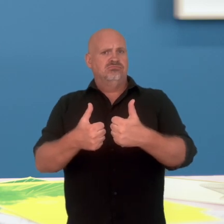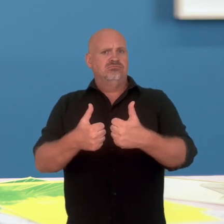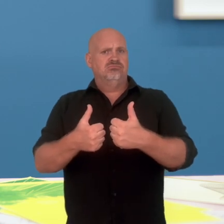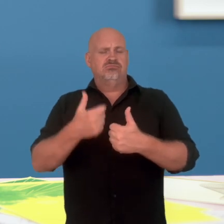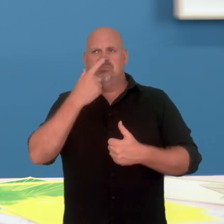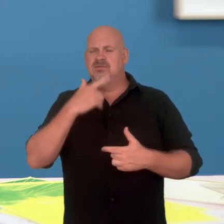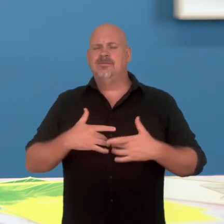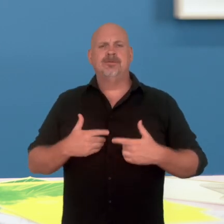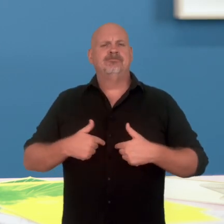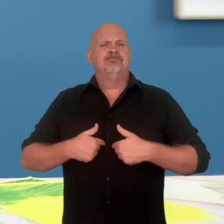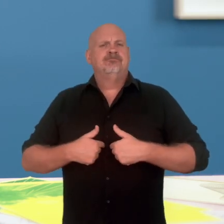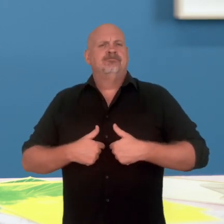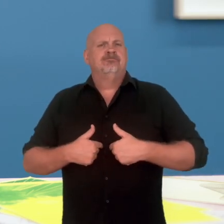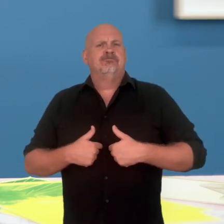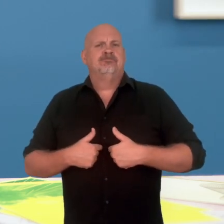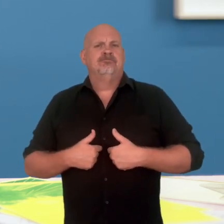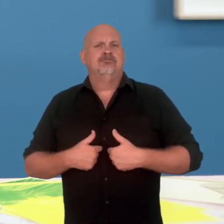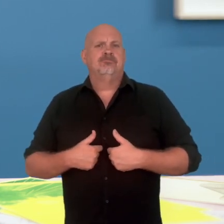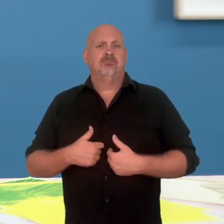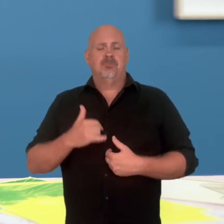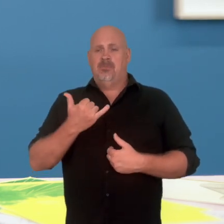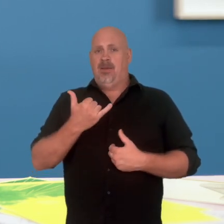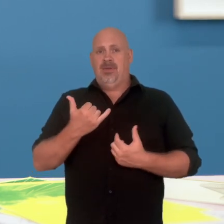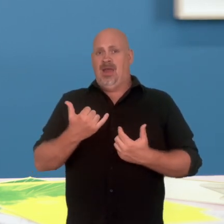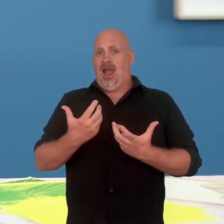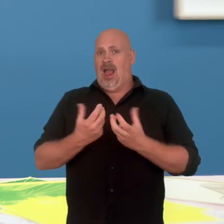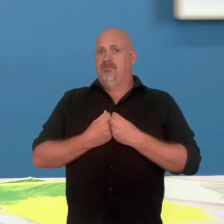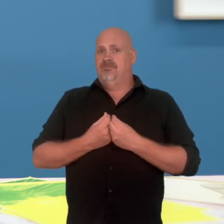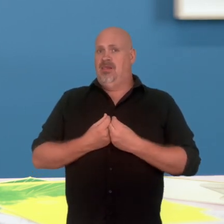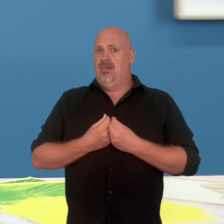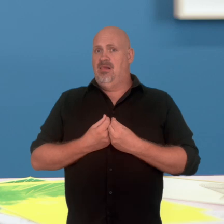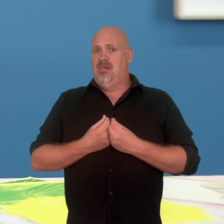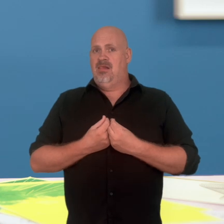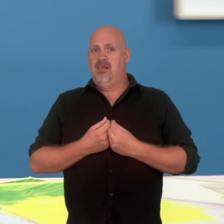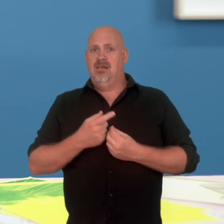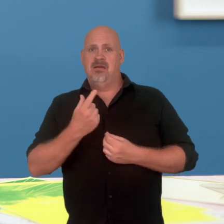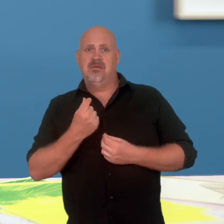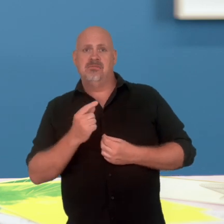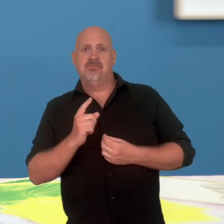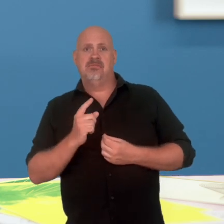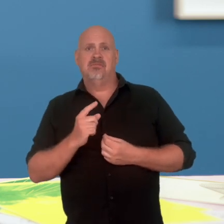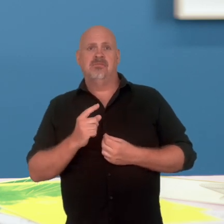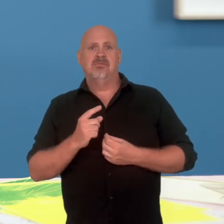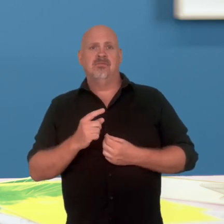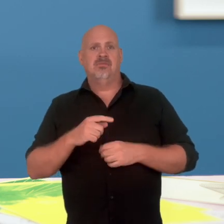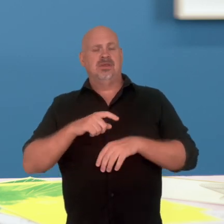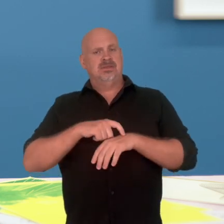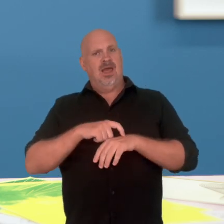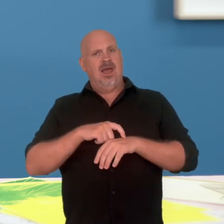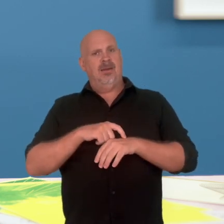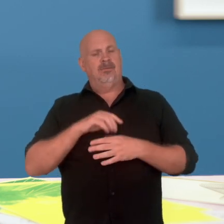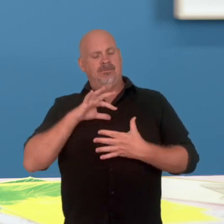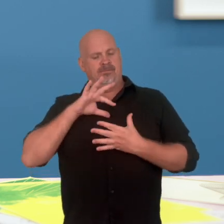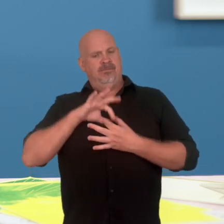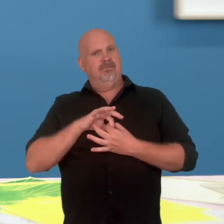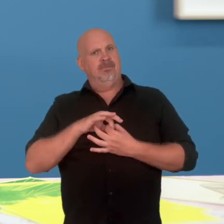intuitive, and maybe it would be helpful to have some time to connect with